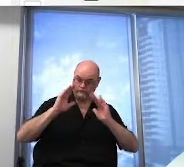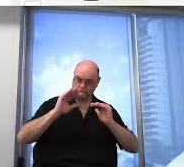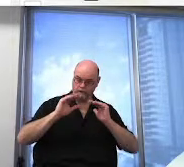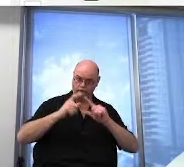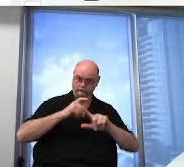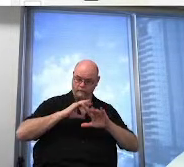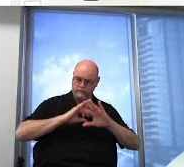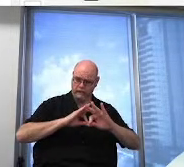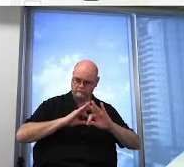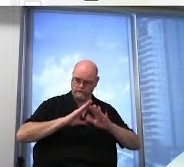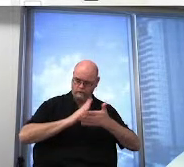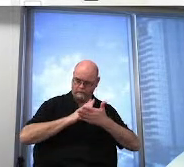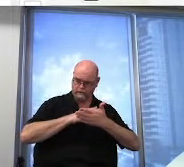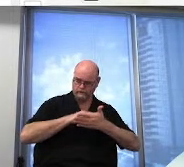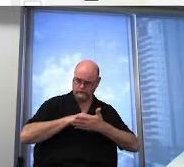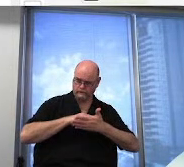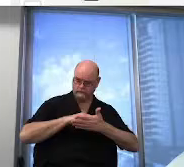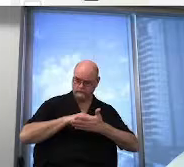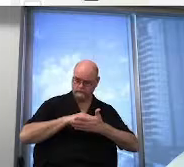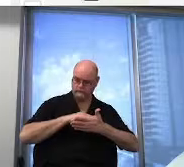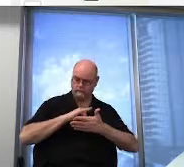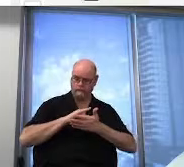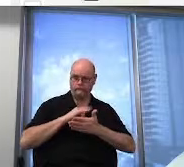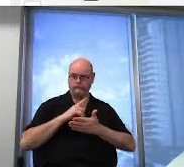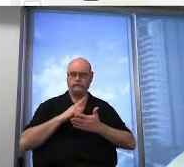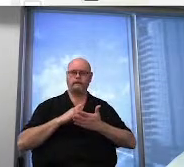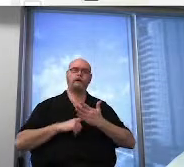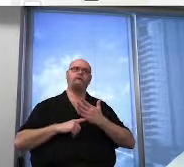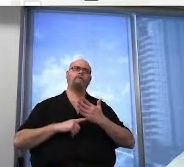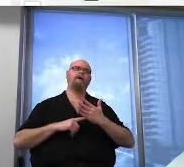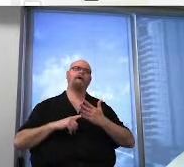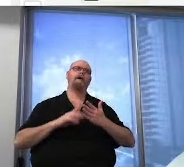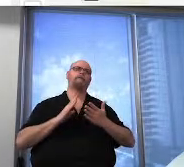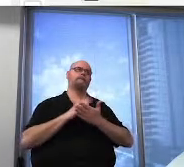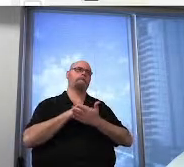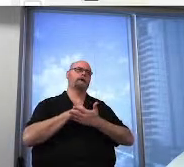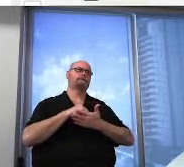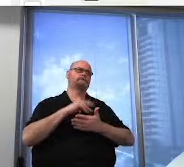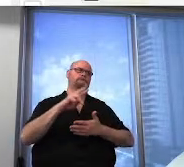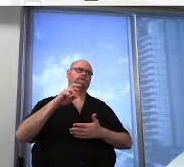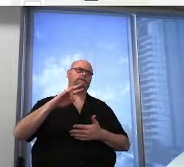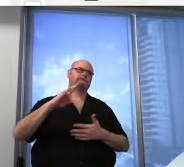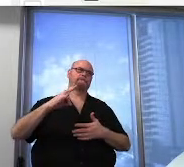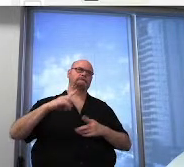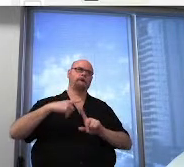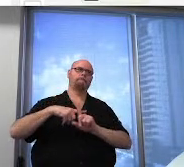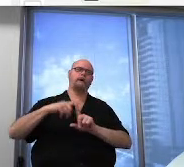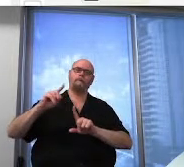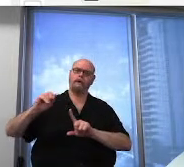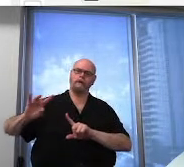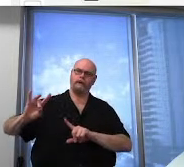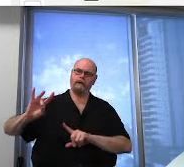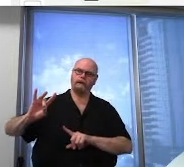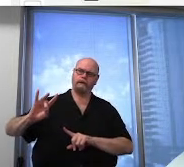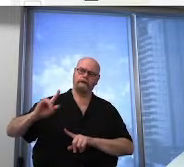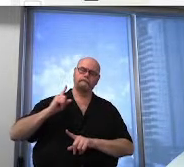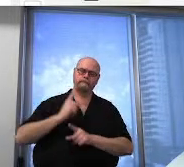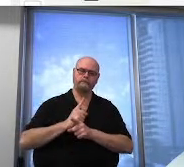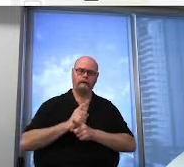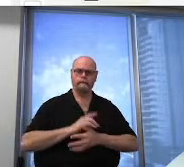expected the optimal budget to be? So the optimal would be 217 plus 108?